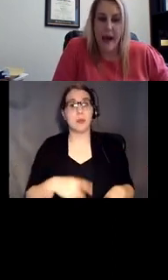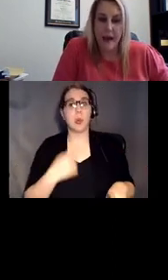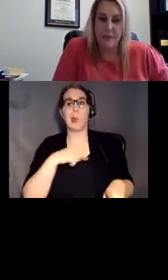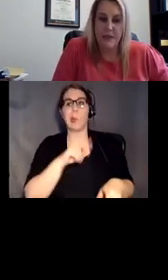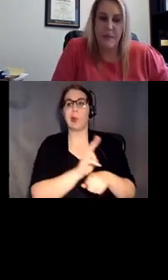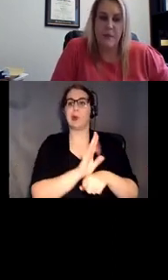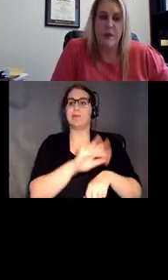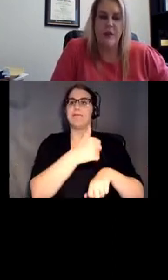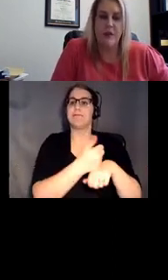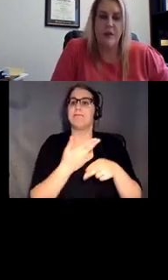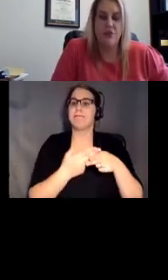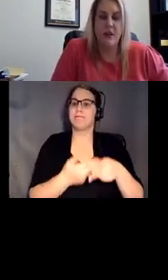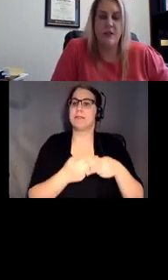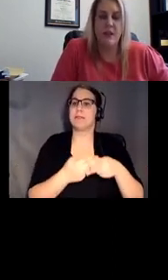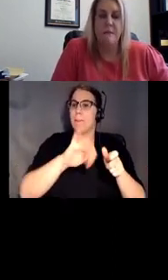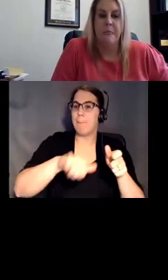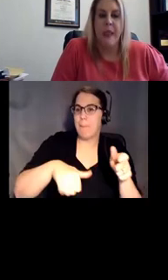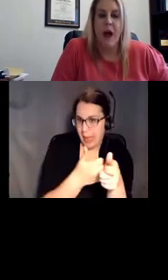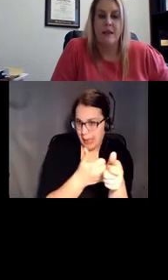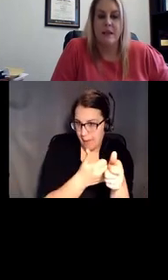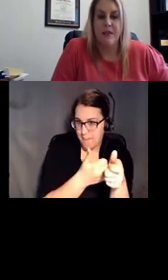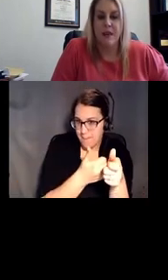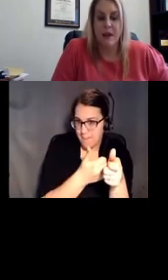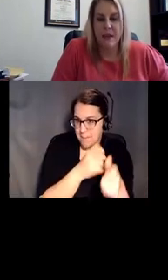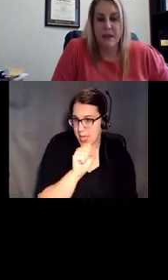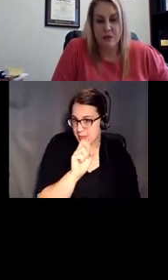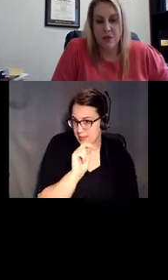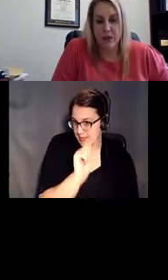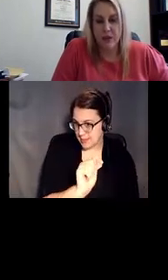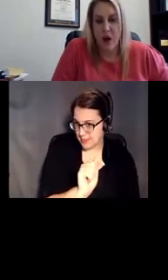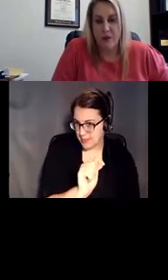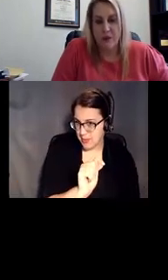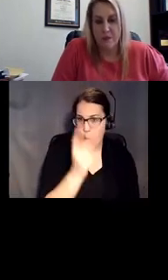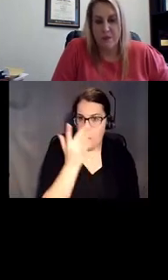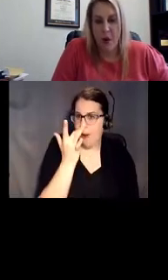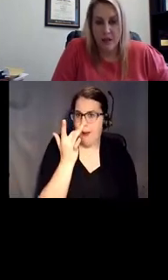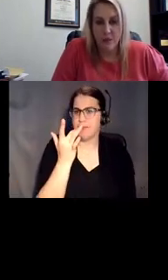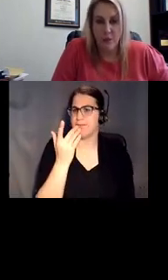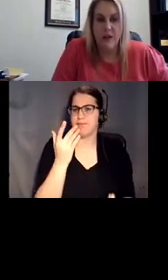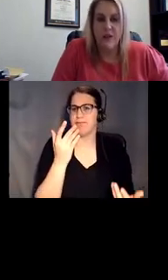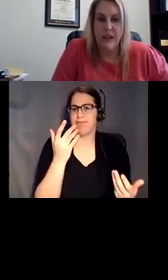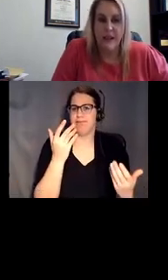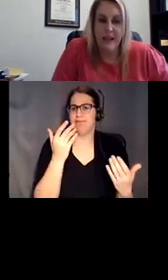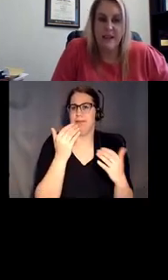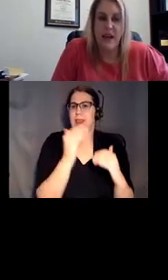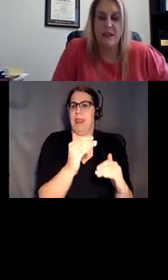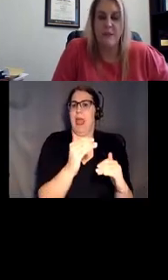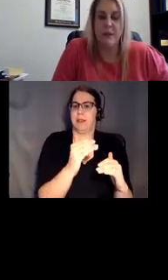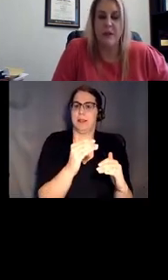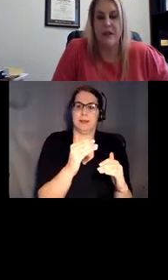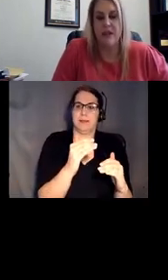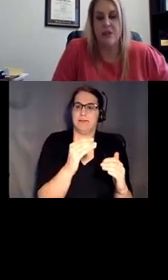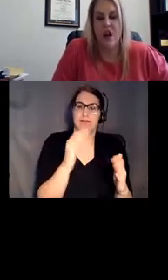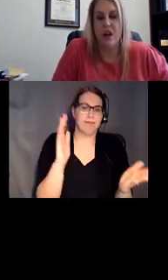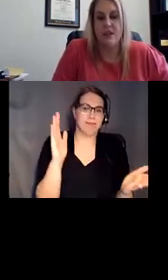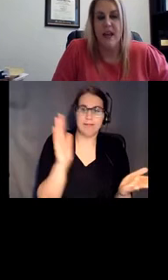a backup supplemental needs trust to give him the least restrictive option possible. But if he needs that supplemental needs trust,